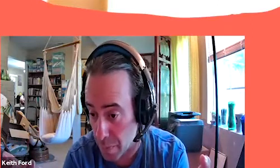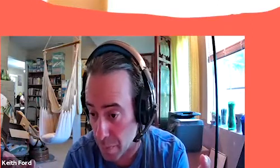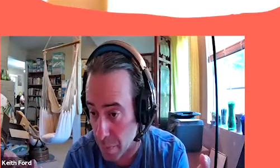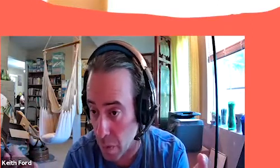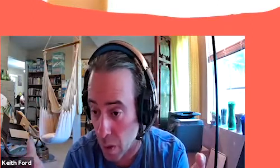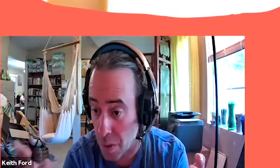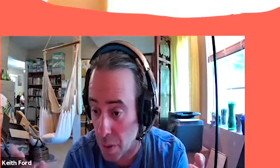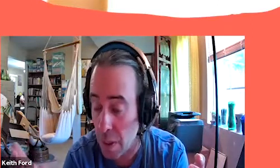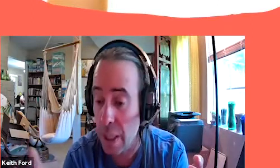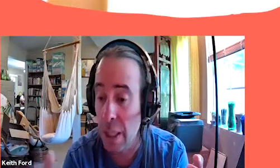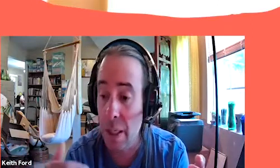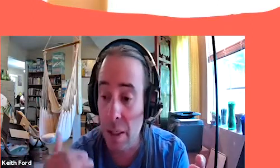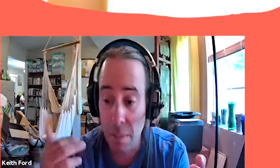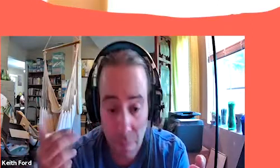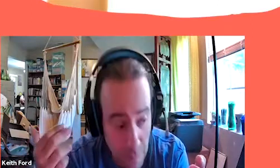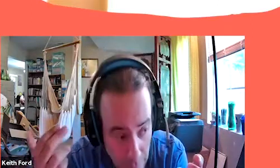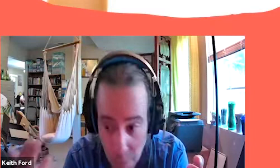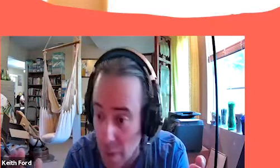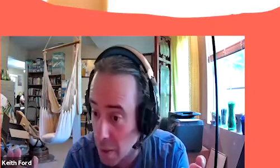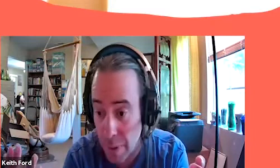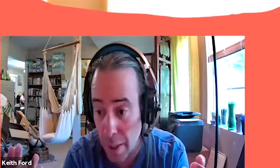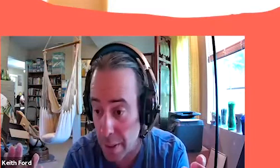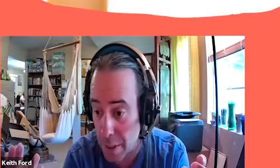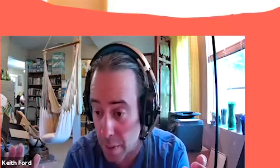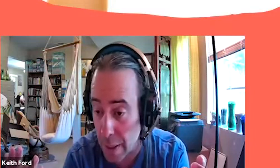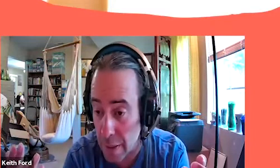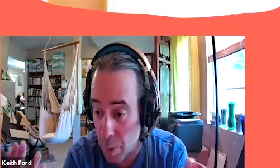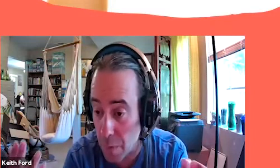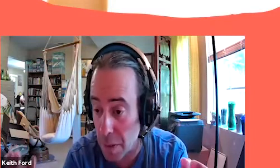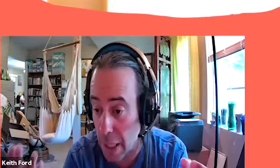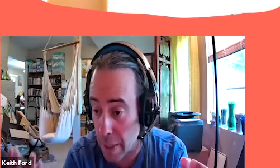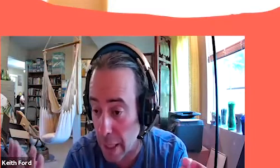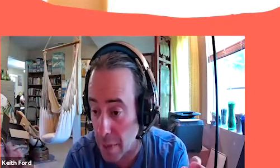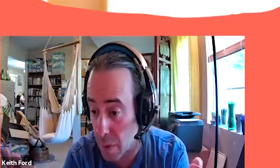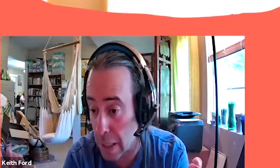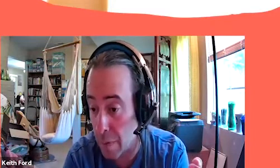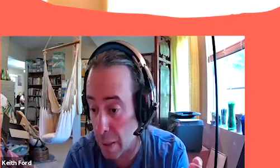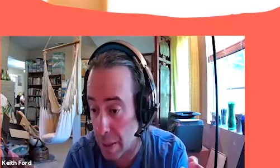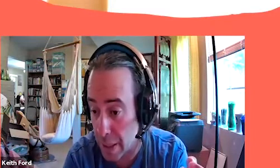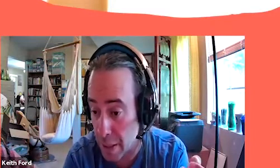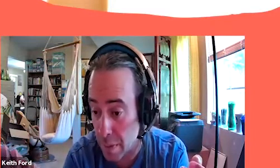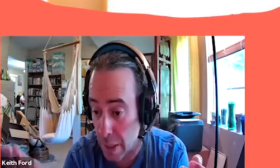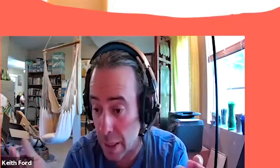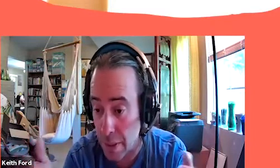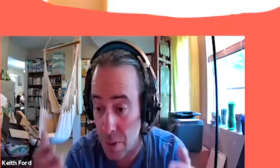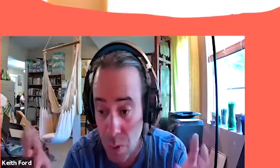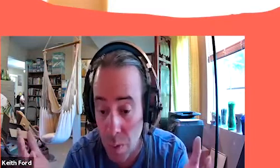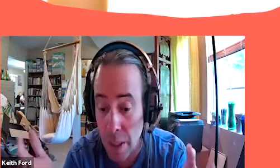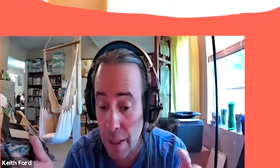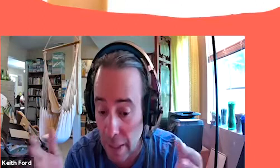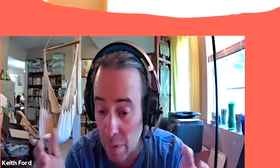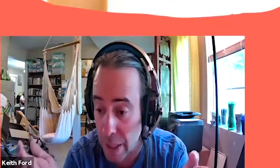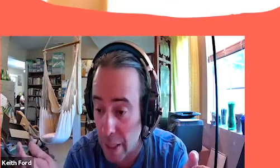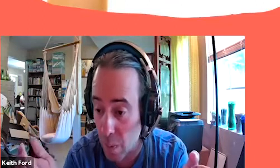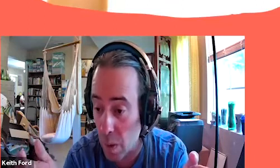you. Also, if you get a good evaluation, right, that's the perfect time to ask for a letter of recommendation, right? I